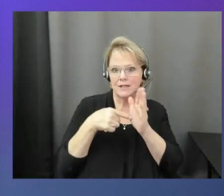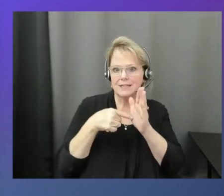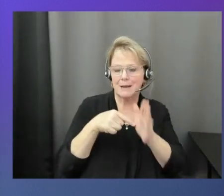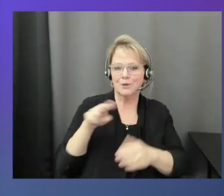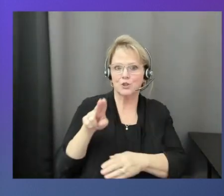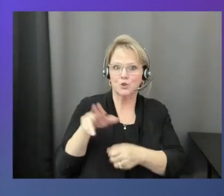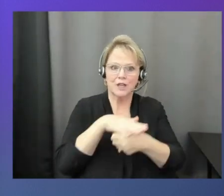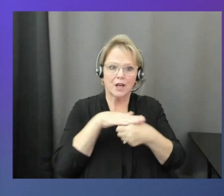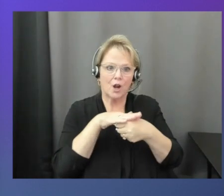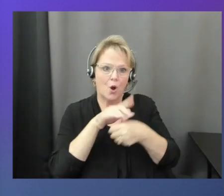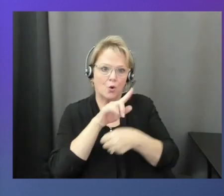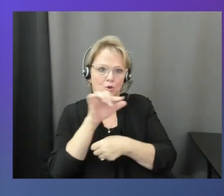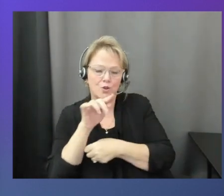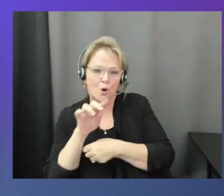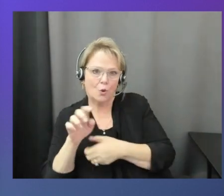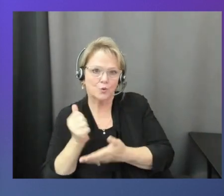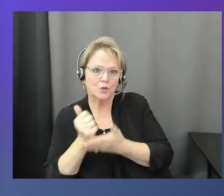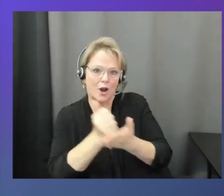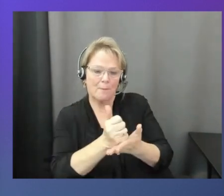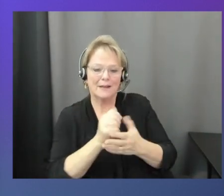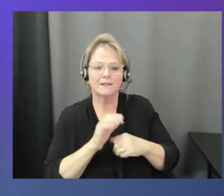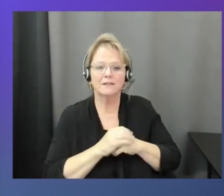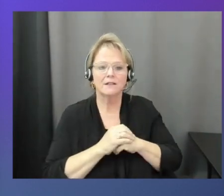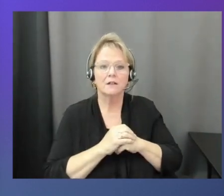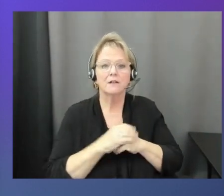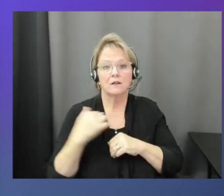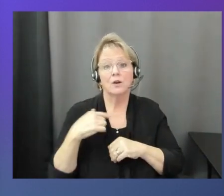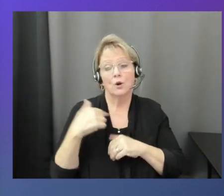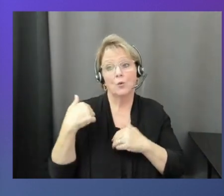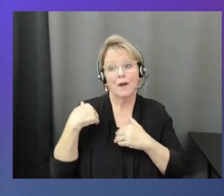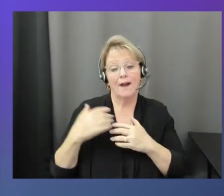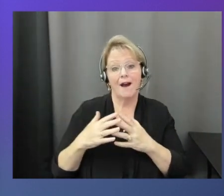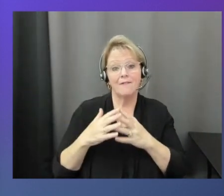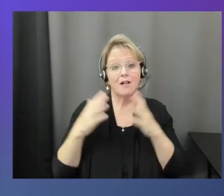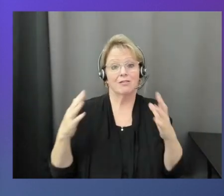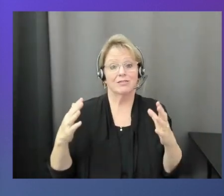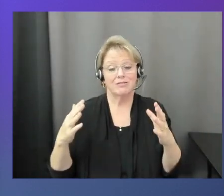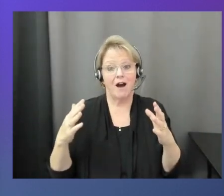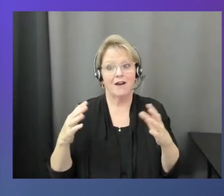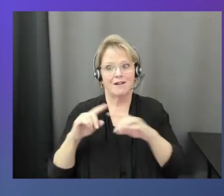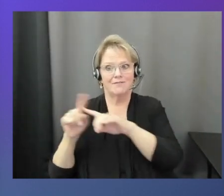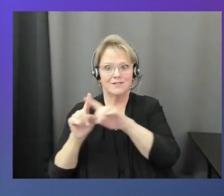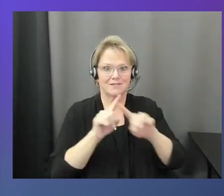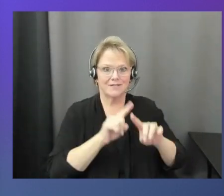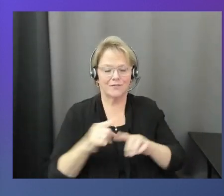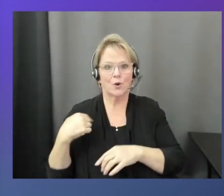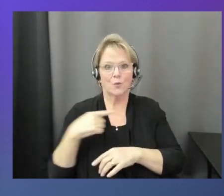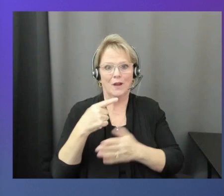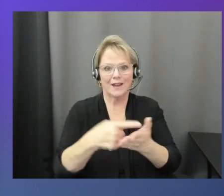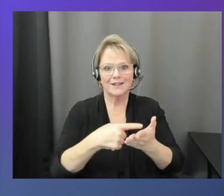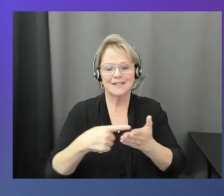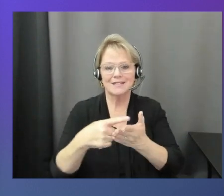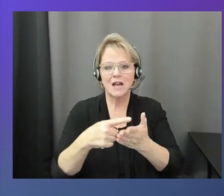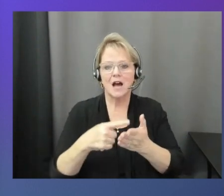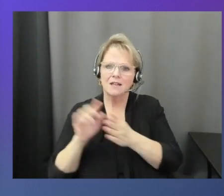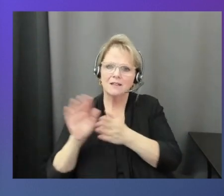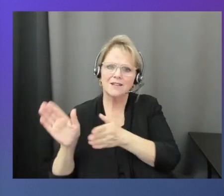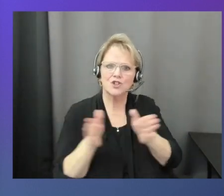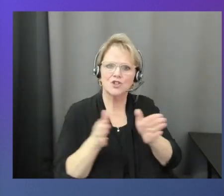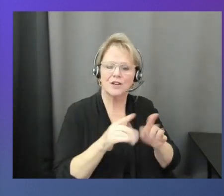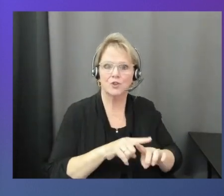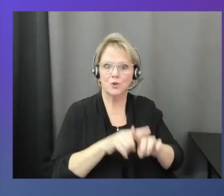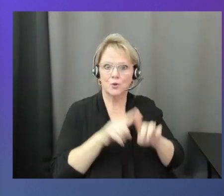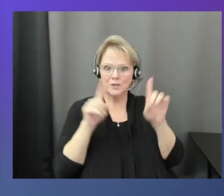are helping out? Sure, we definitely have a lot of industries we can talk about. Now, let's shift gears to a very different industry,